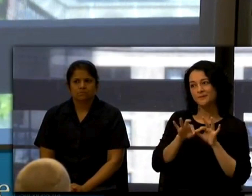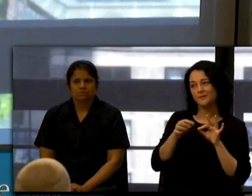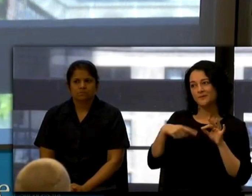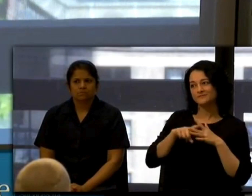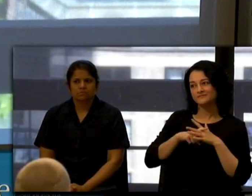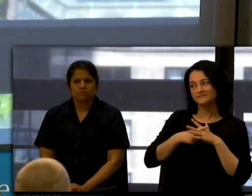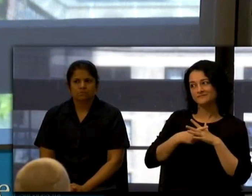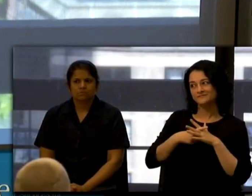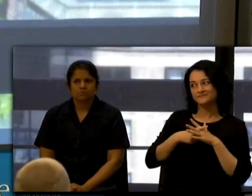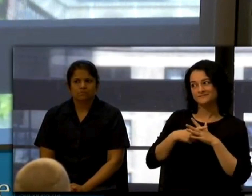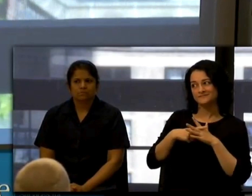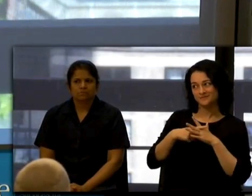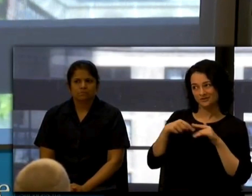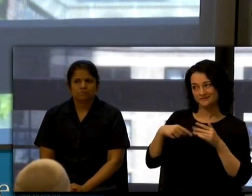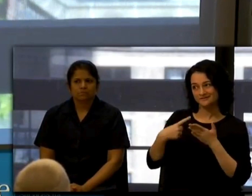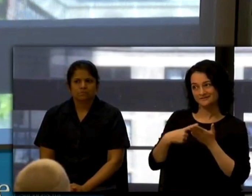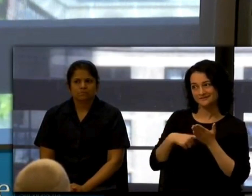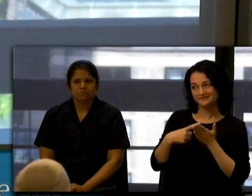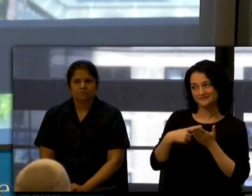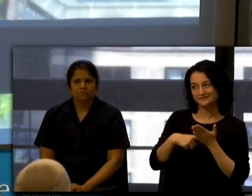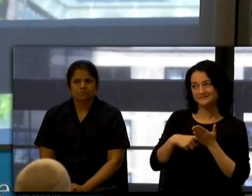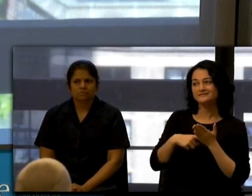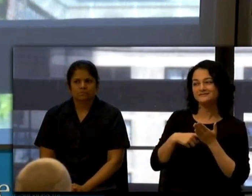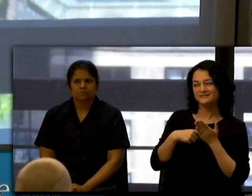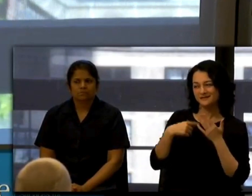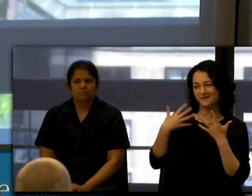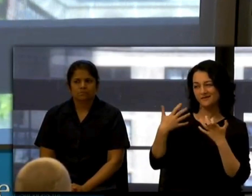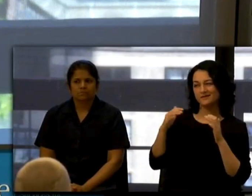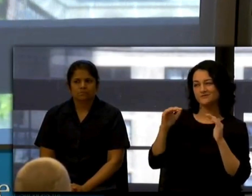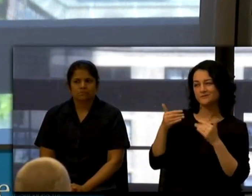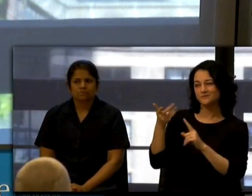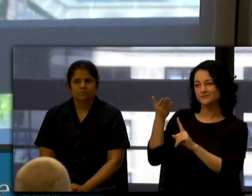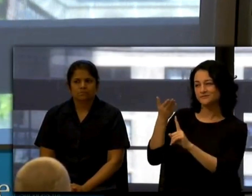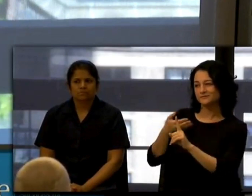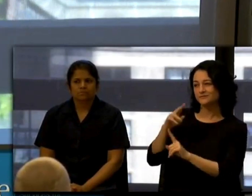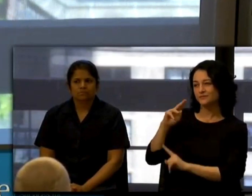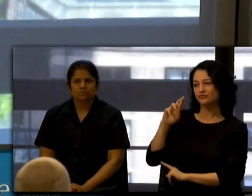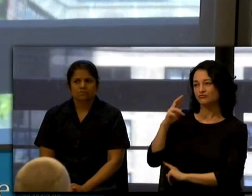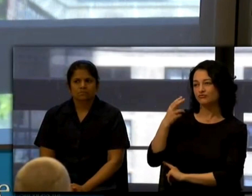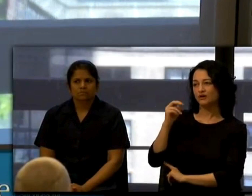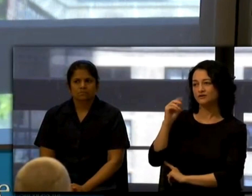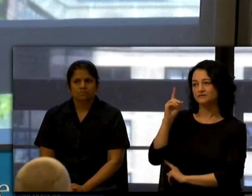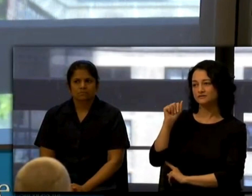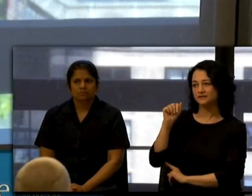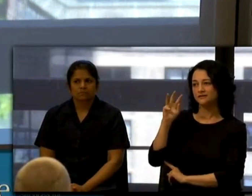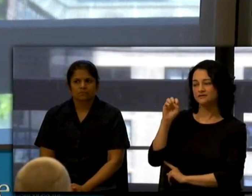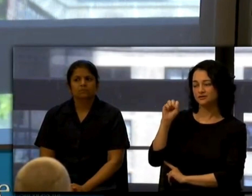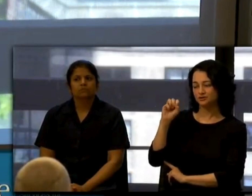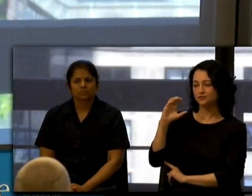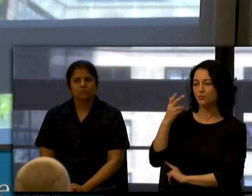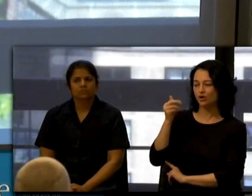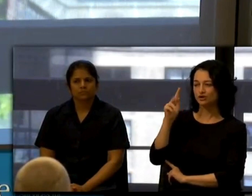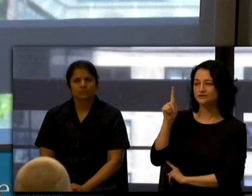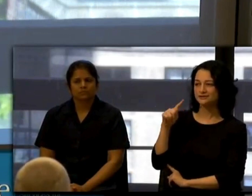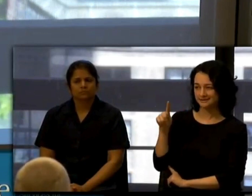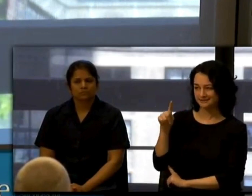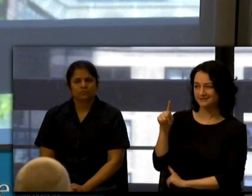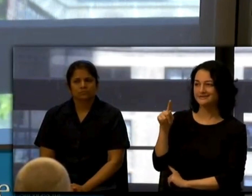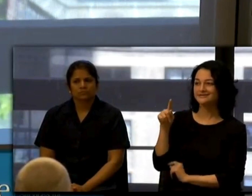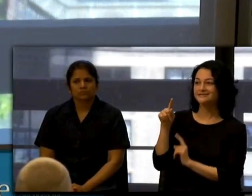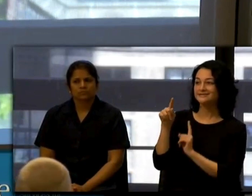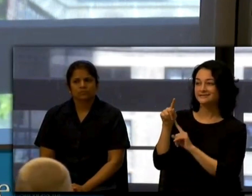Rhonda Schwartz. Rhonda joined the Administration for Community Living in 2016 and has served as a